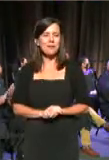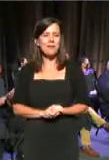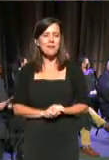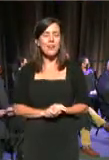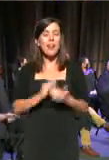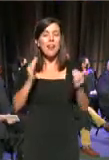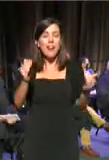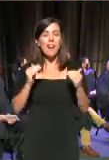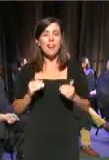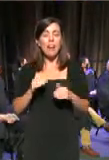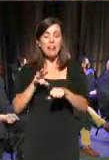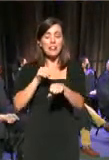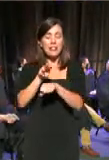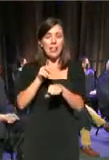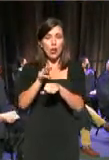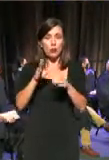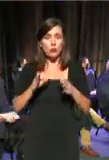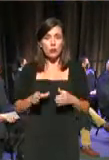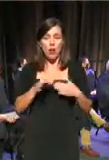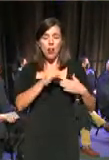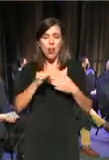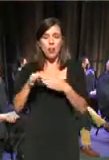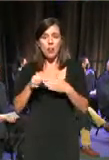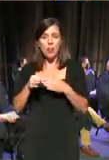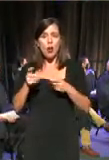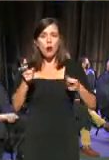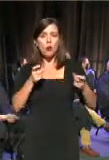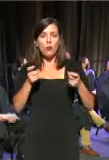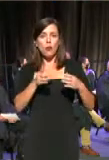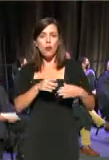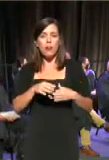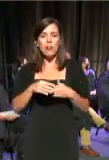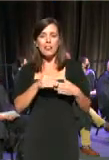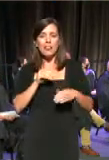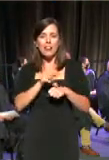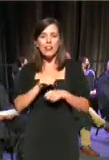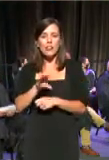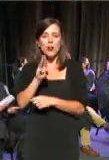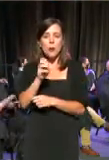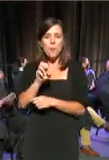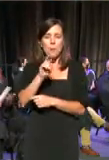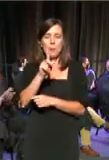And next, our counselors, led by coordinating counselor Ms. Mary Lou Mayfield.